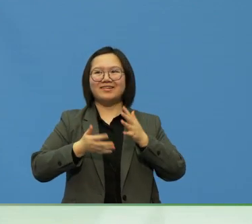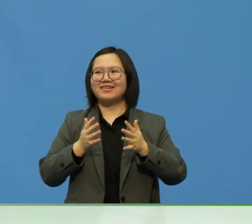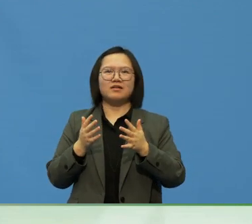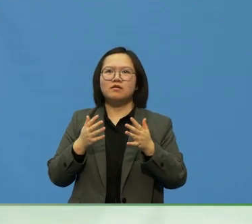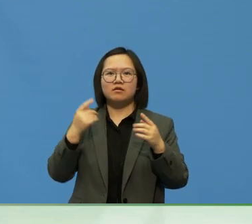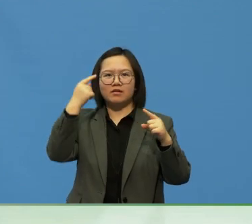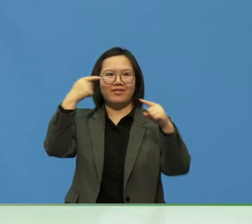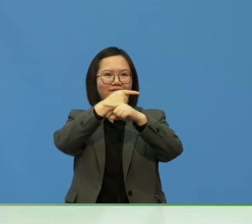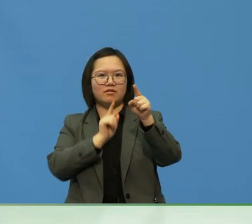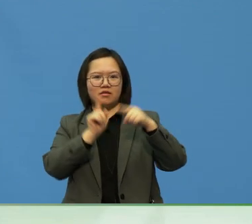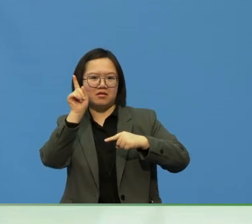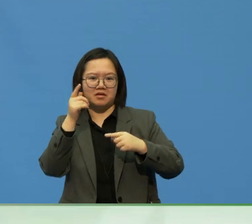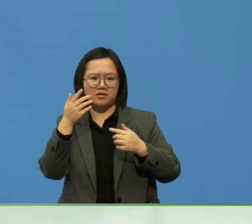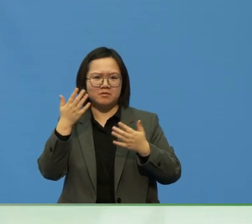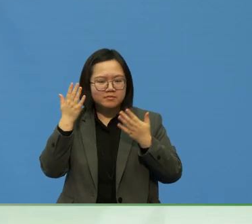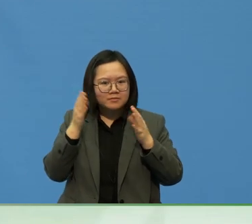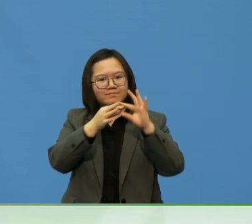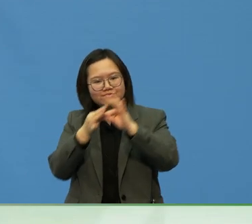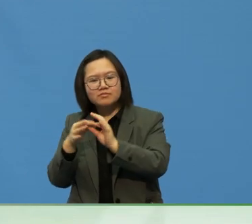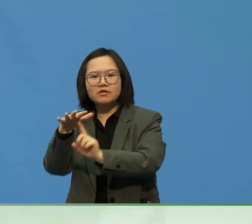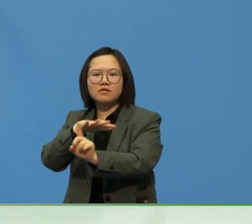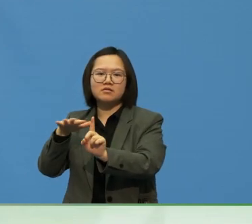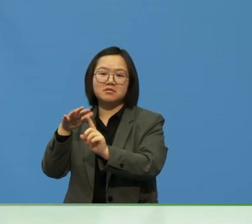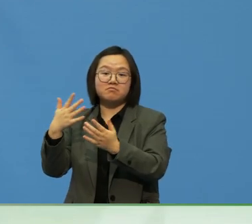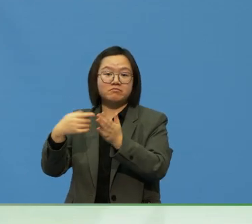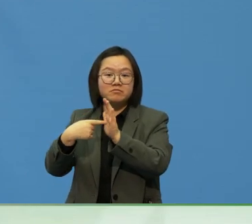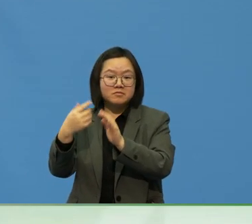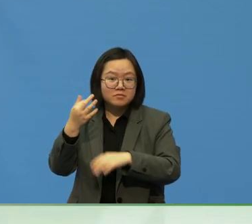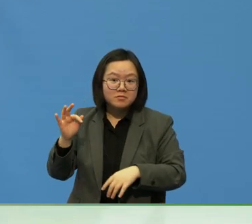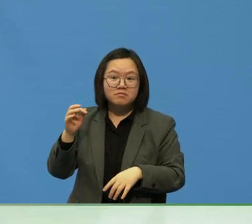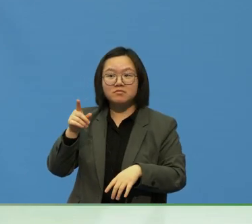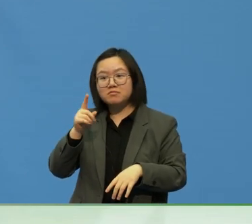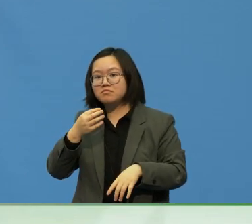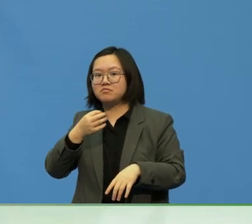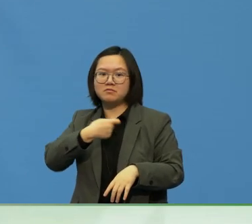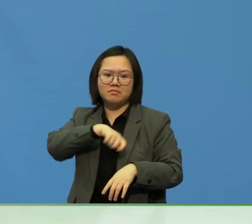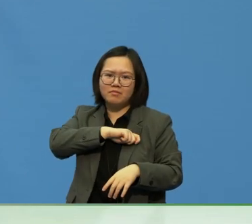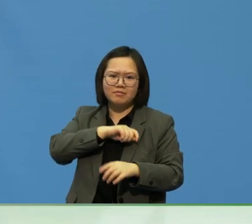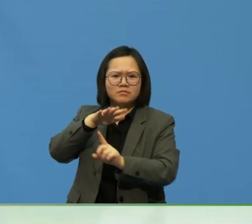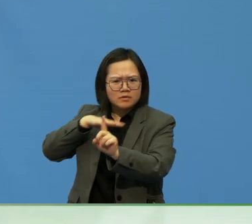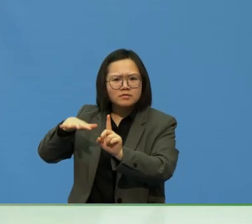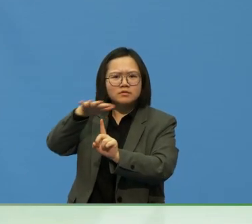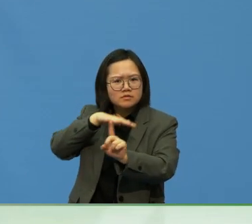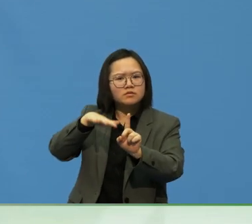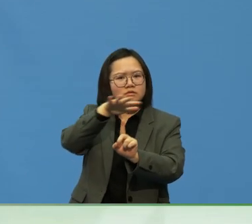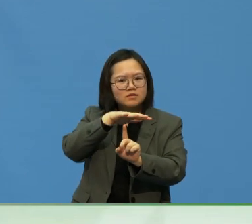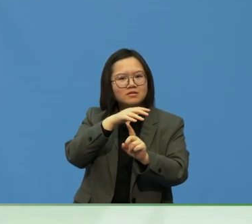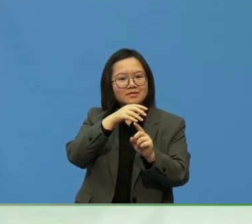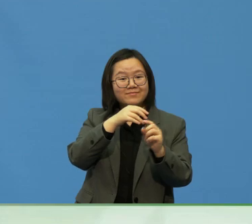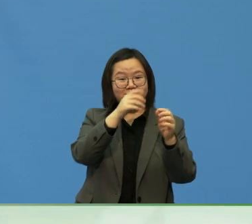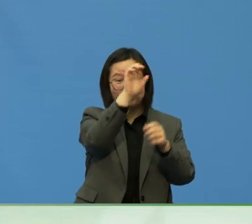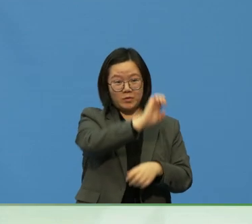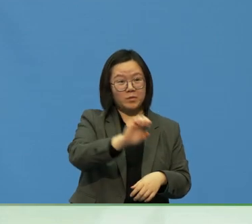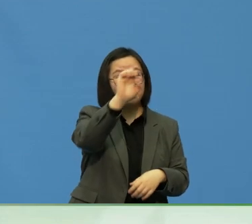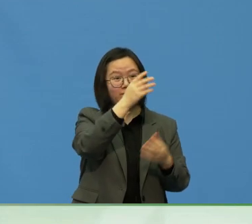Germany, France, or Spain. We are seeing some cases coming through. I mean, the French courts